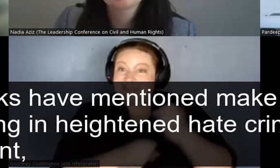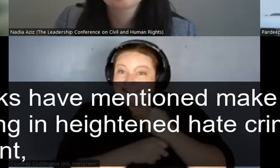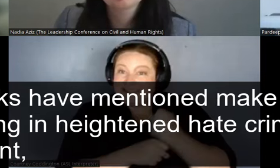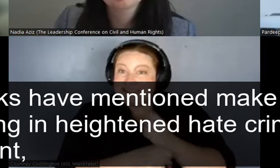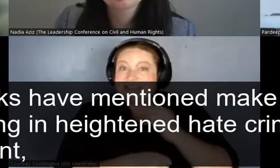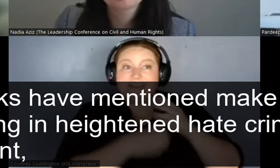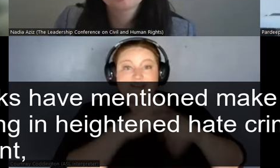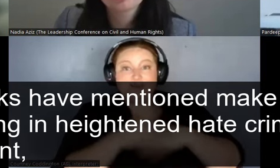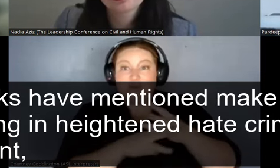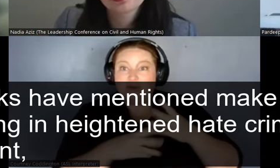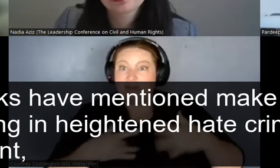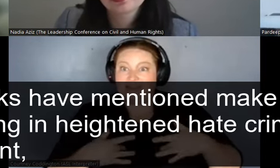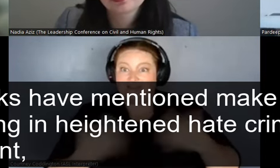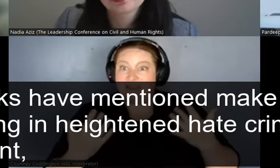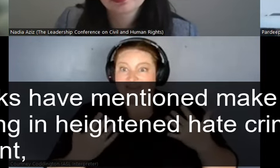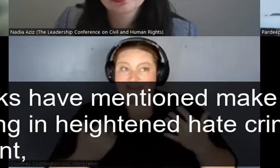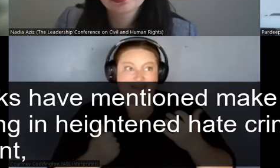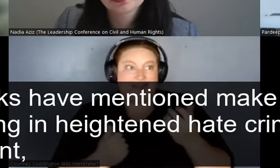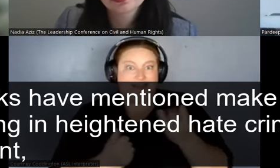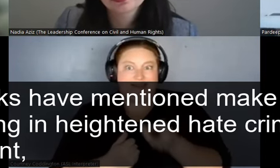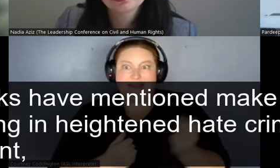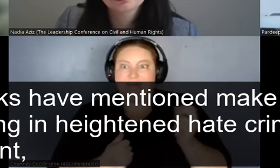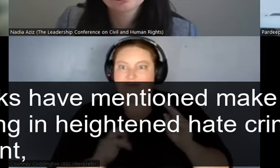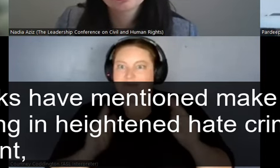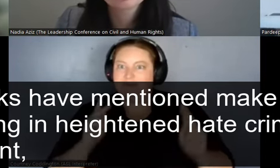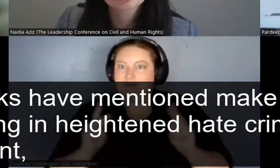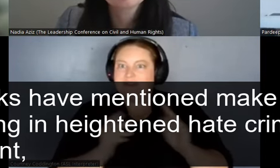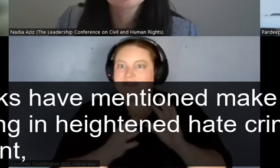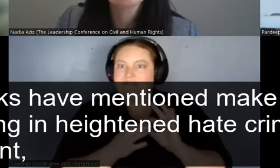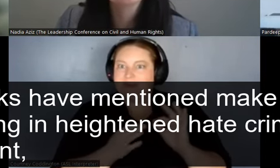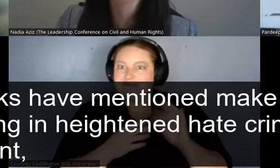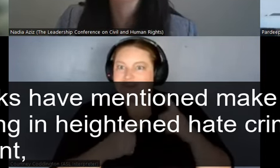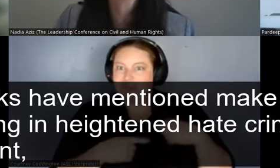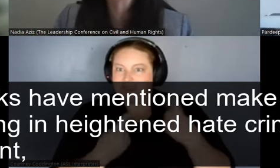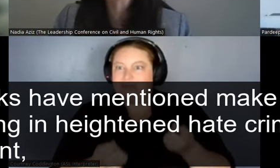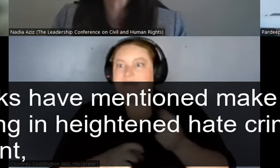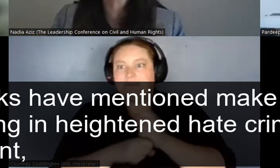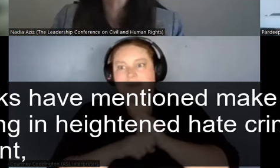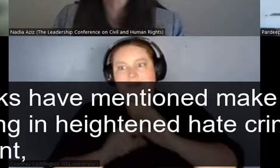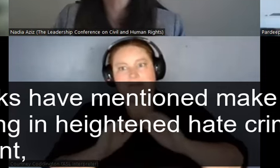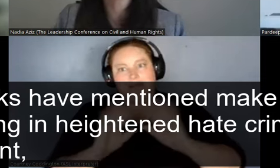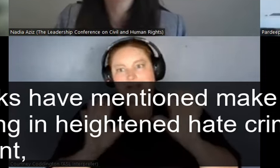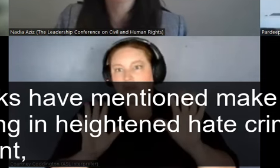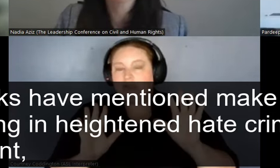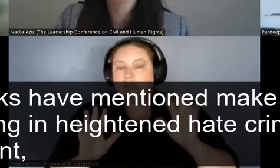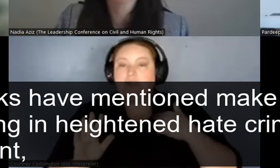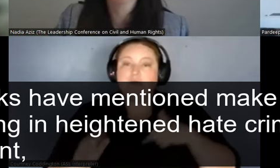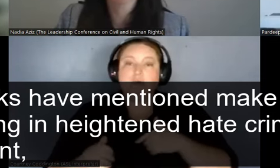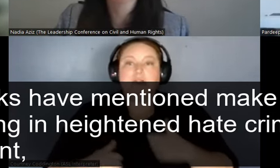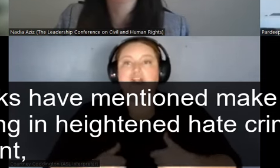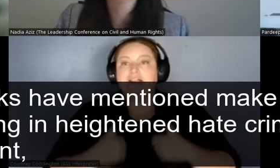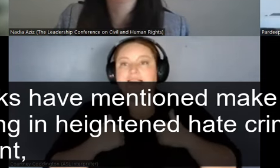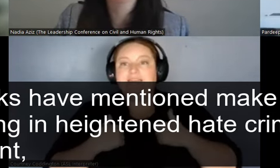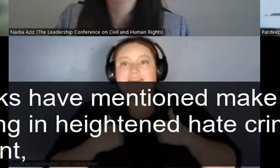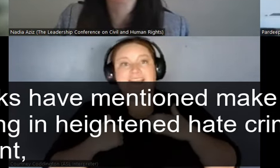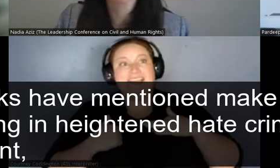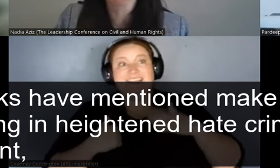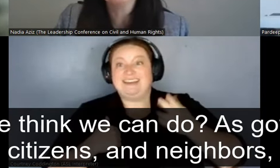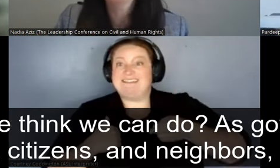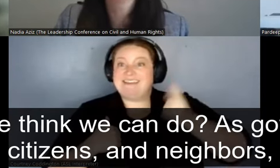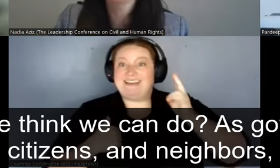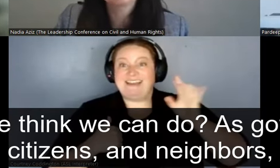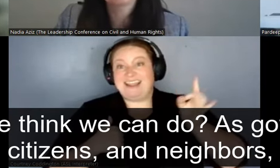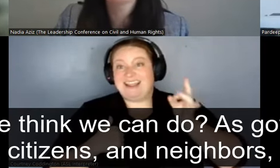several folks have mentioned make clear that we're living in a heightened hate crimes